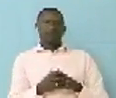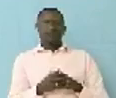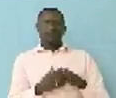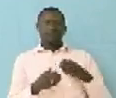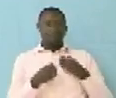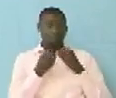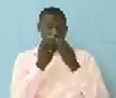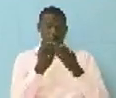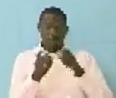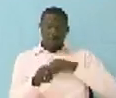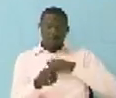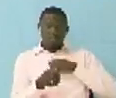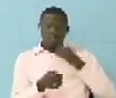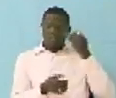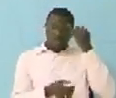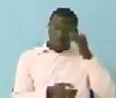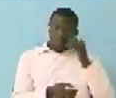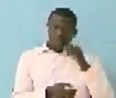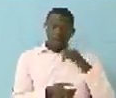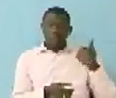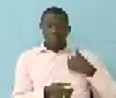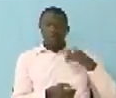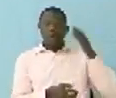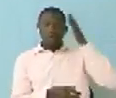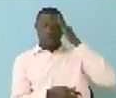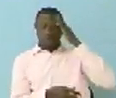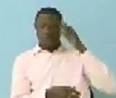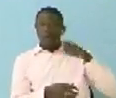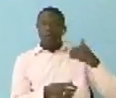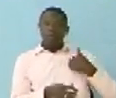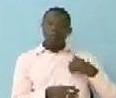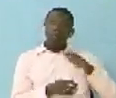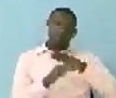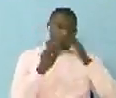told you my own version, those that I know and those that I don't know.